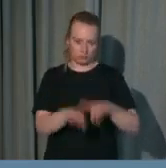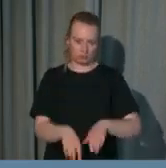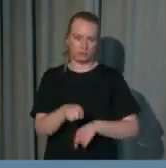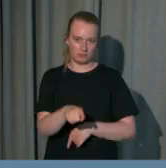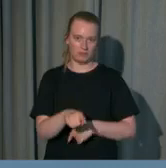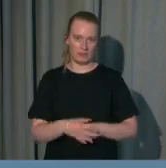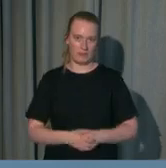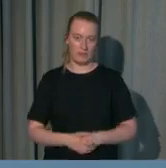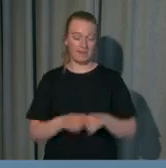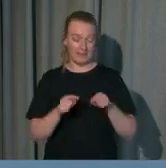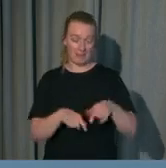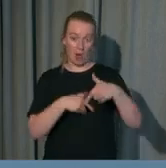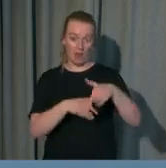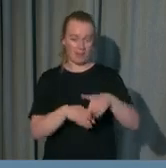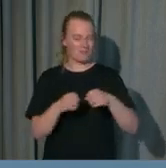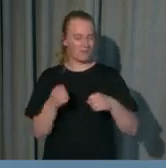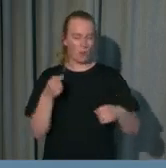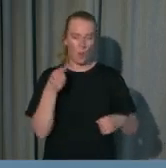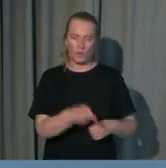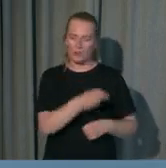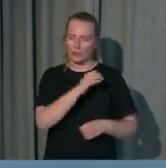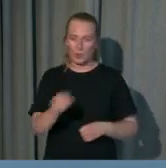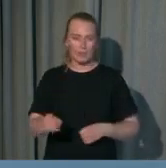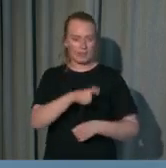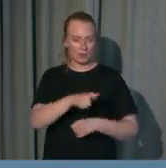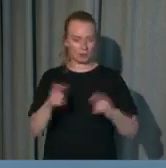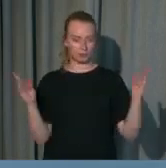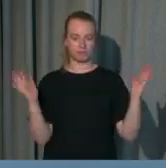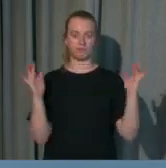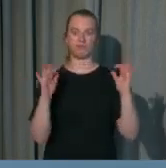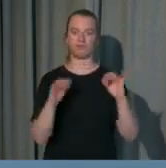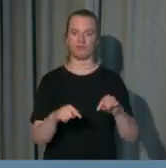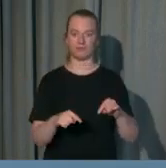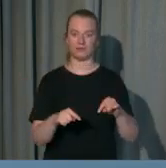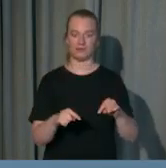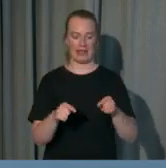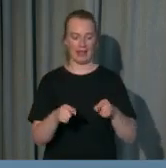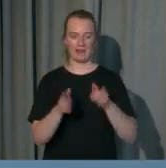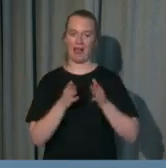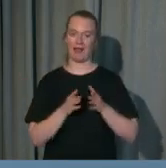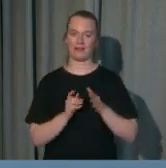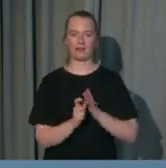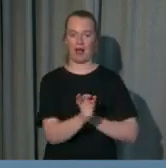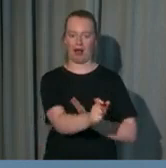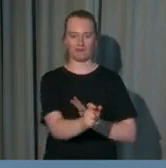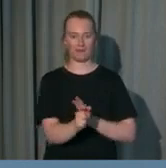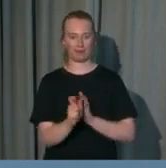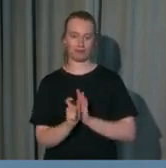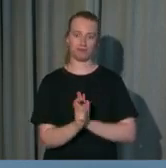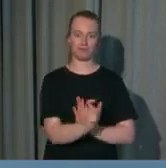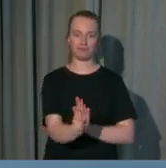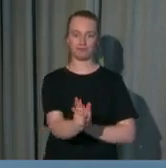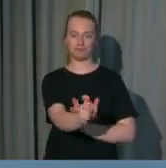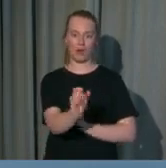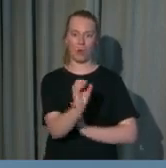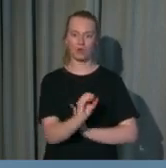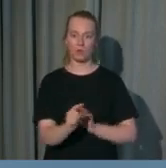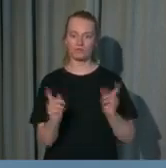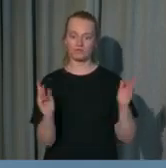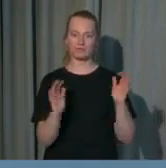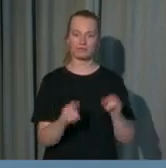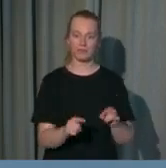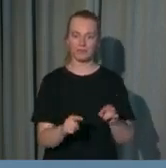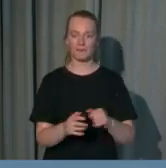gathering hundreds of thousands of people in joy in the streets and along the streets of Oslo, as